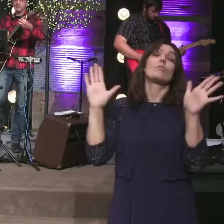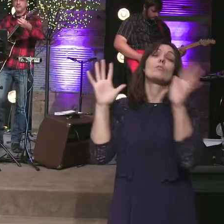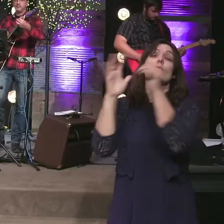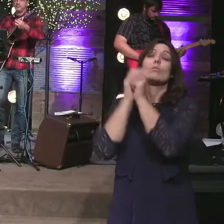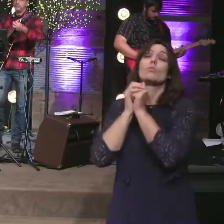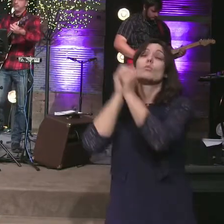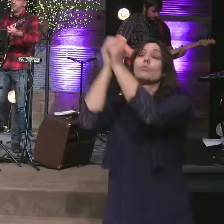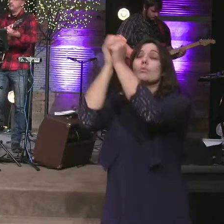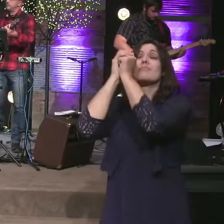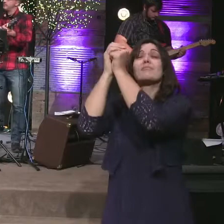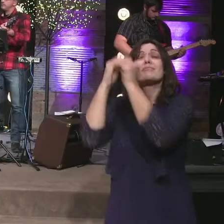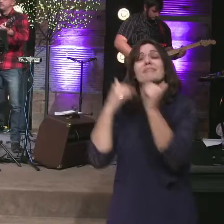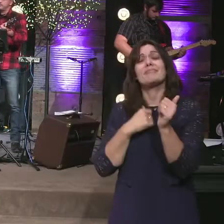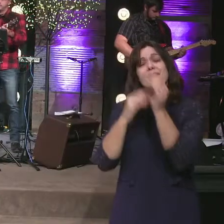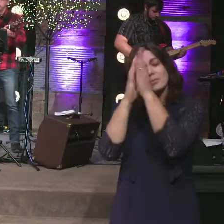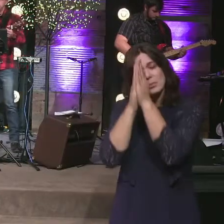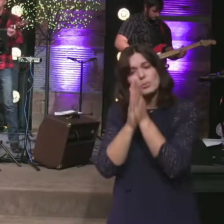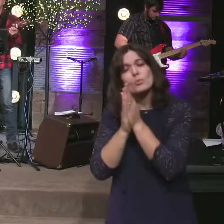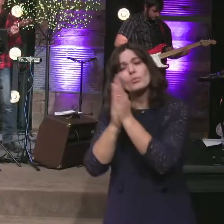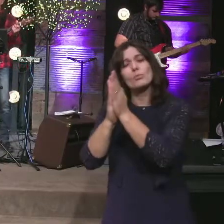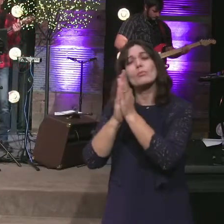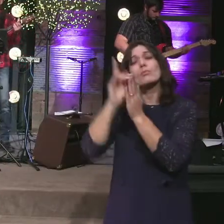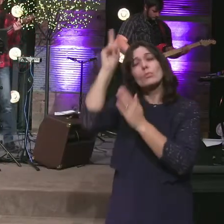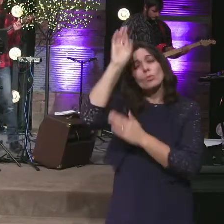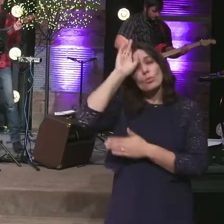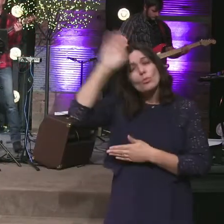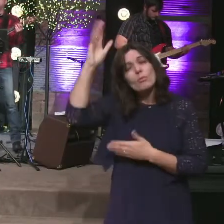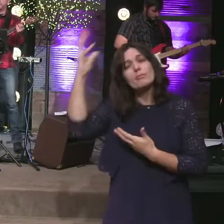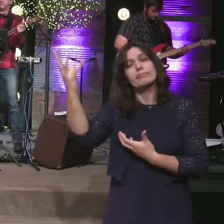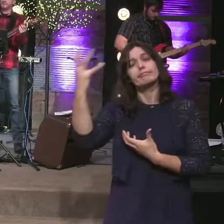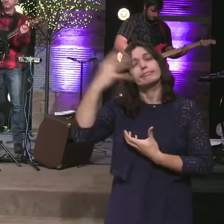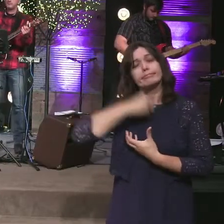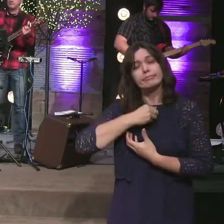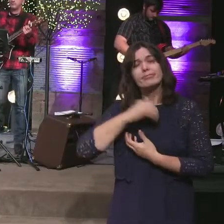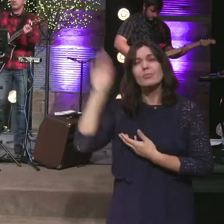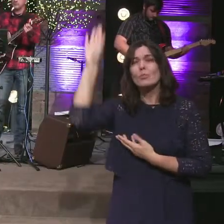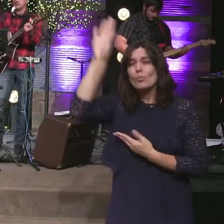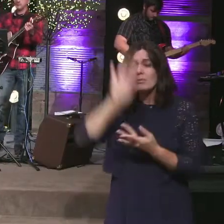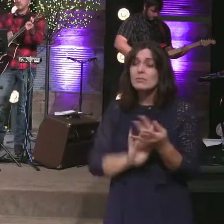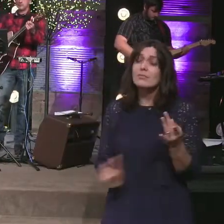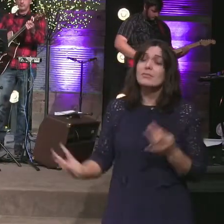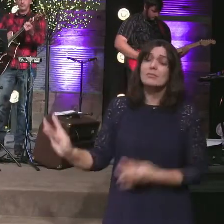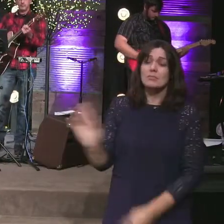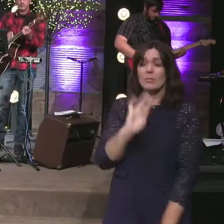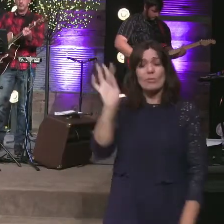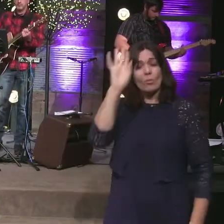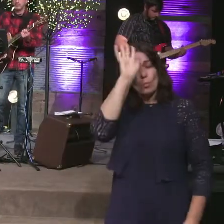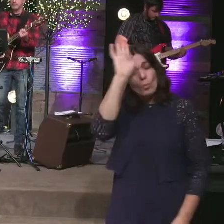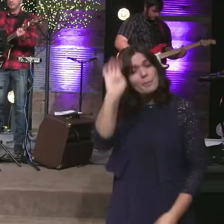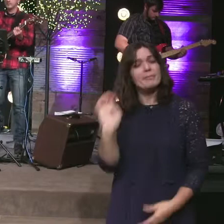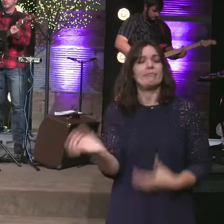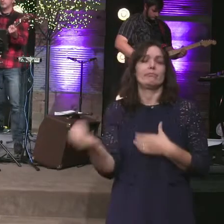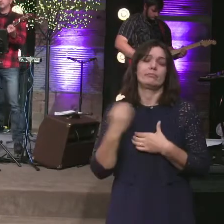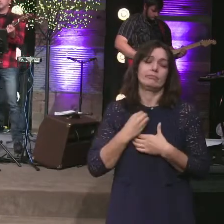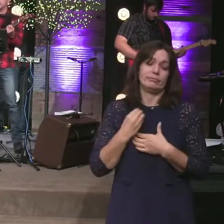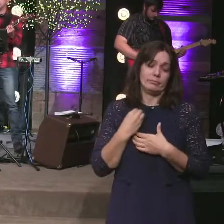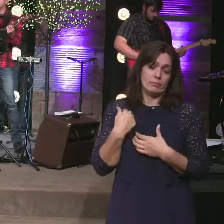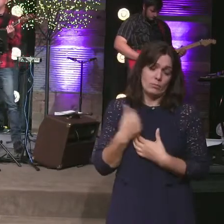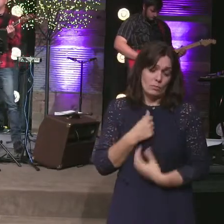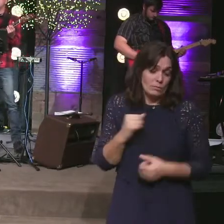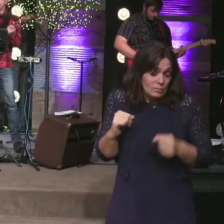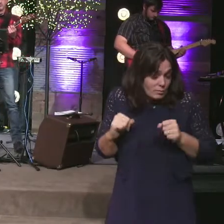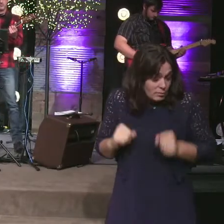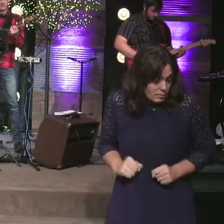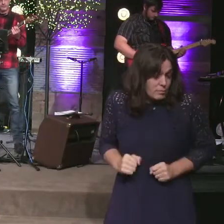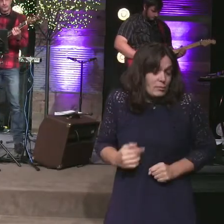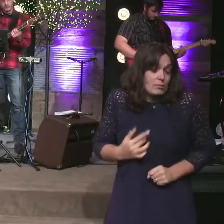You would impart Yourself by Your Spirit on the inside of us, Father God, that we might be